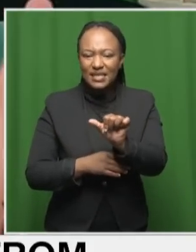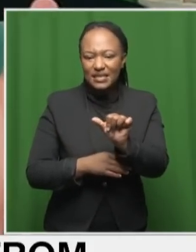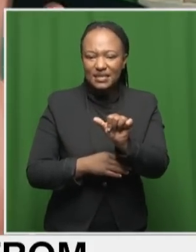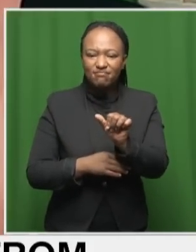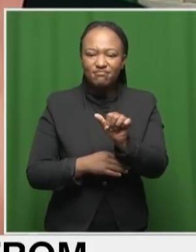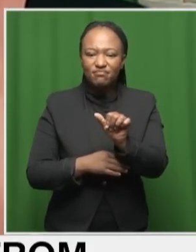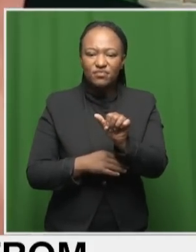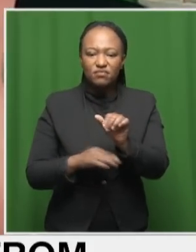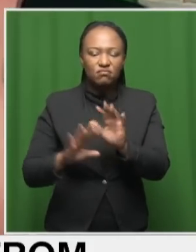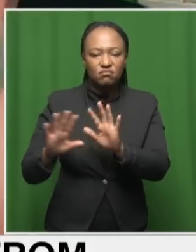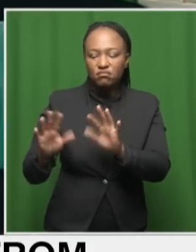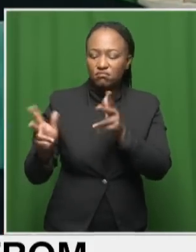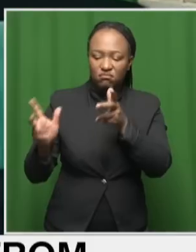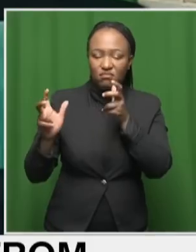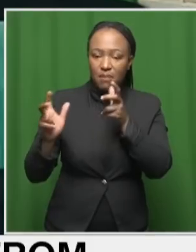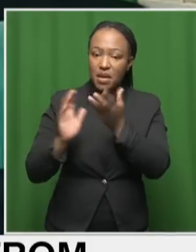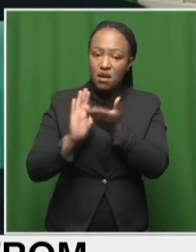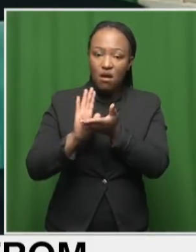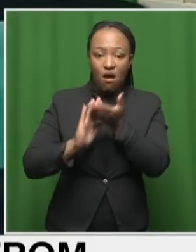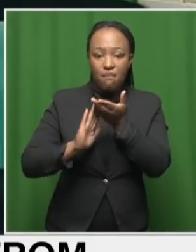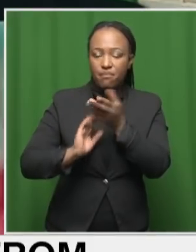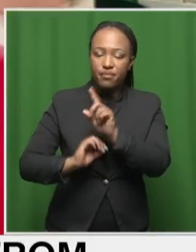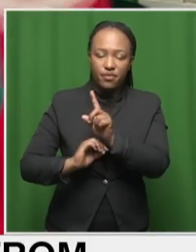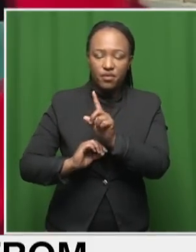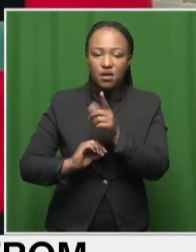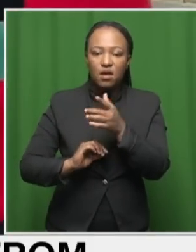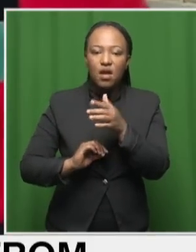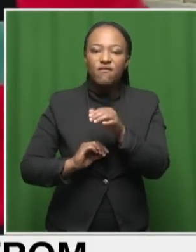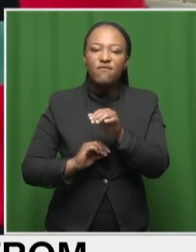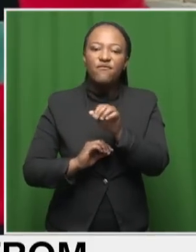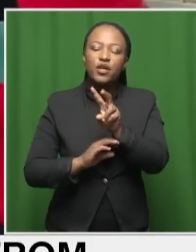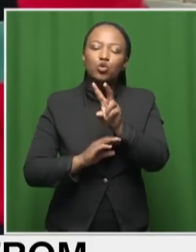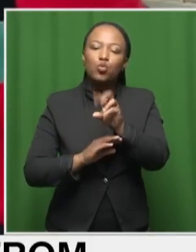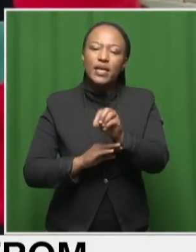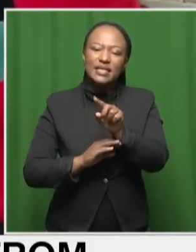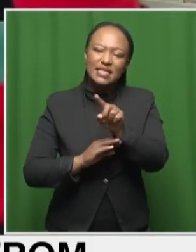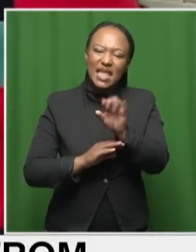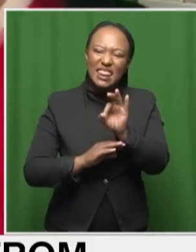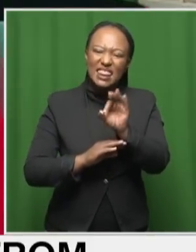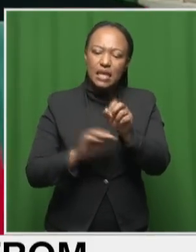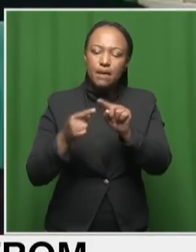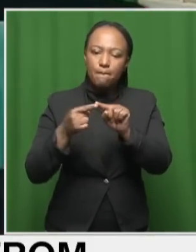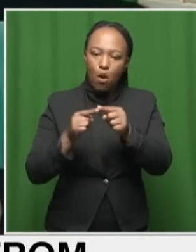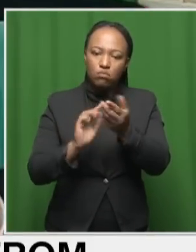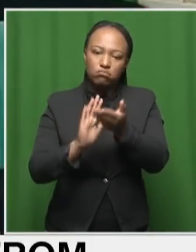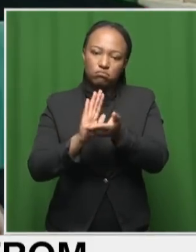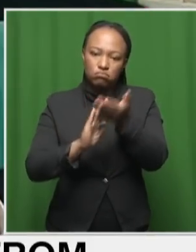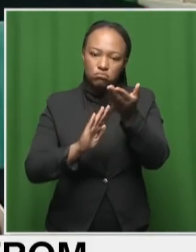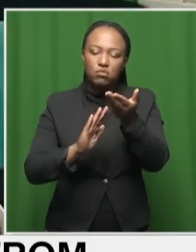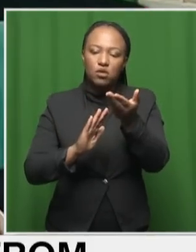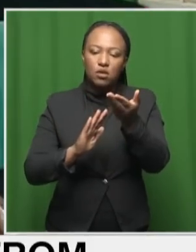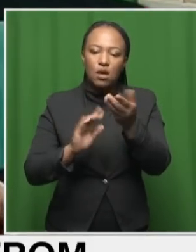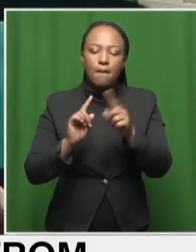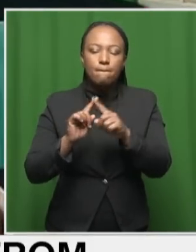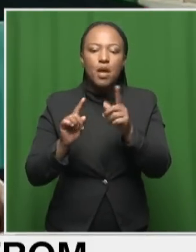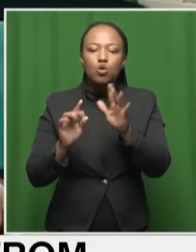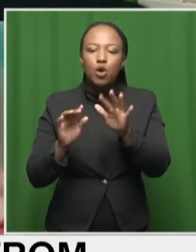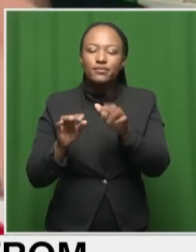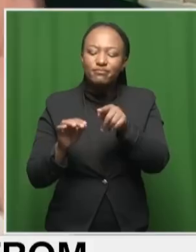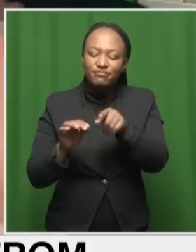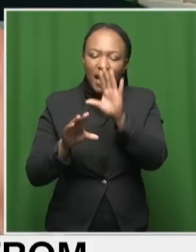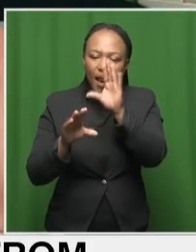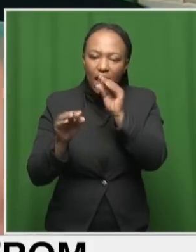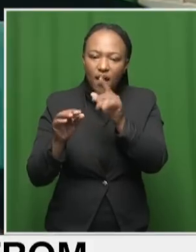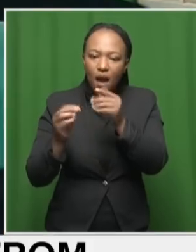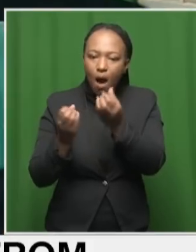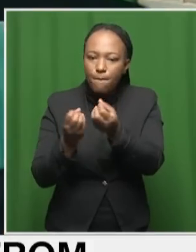wouldn't necessarily interpret that as an increase. But if something goes up by 20 or 30 points, it's almost surely not because of the sampling error, and